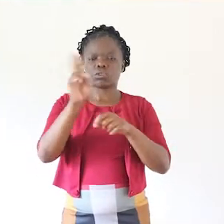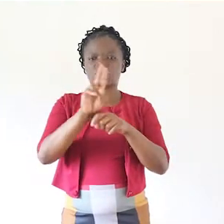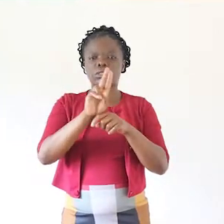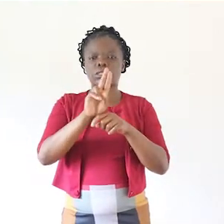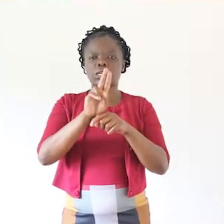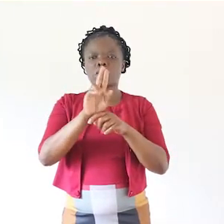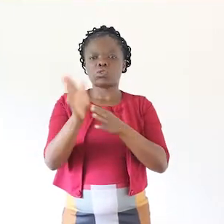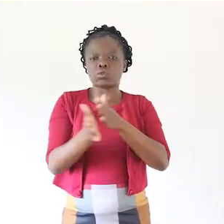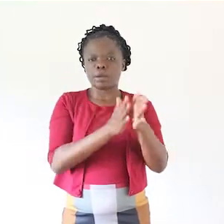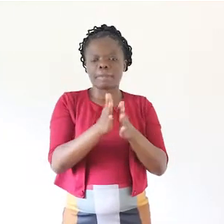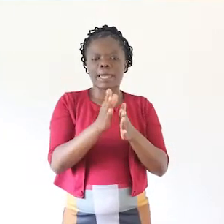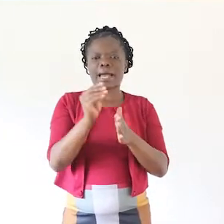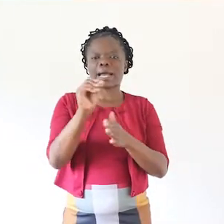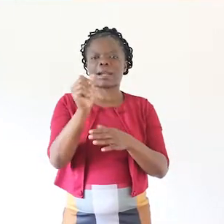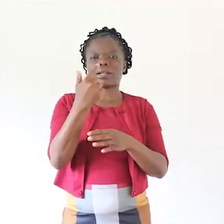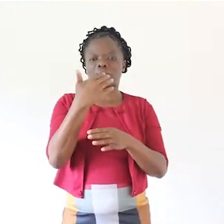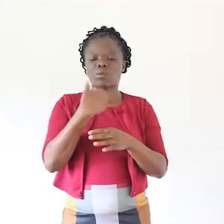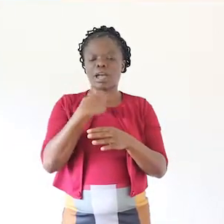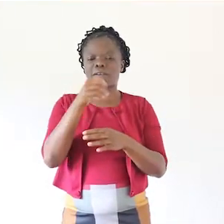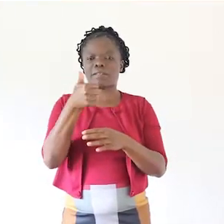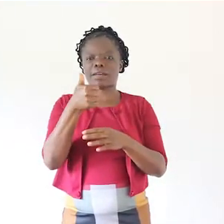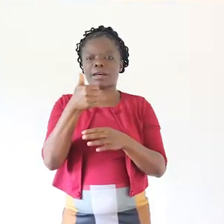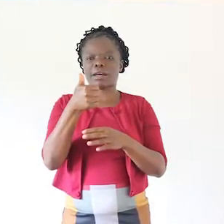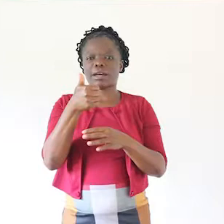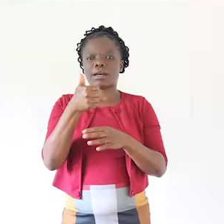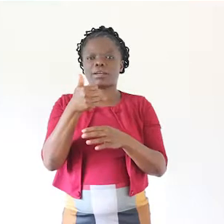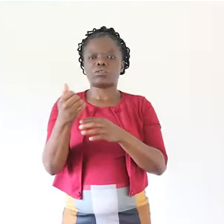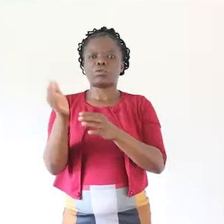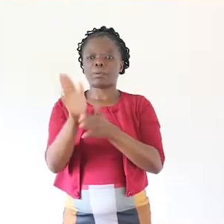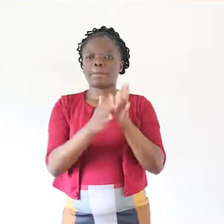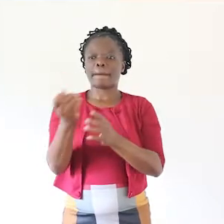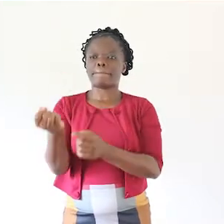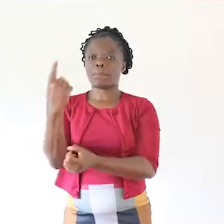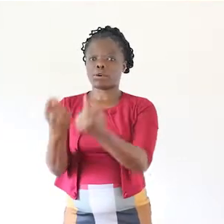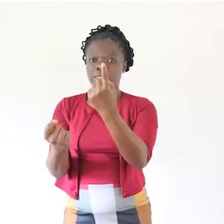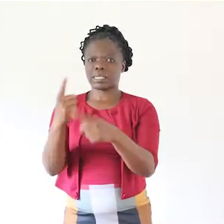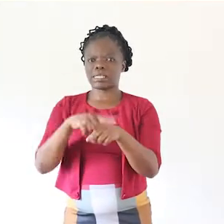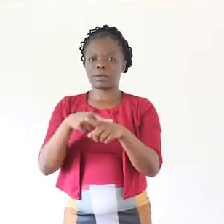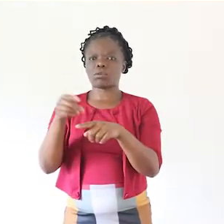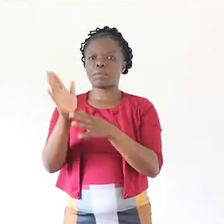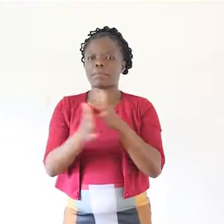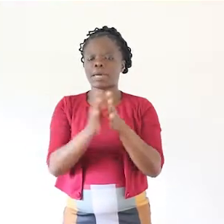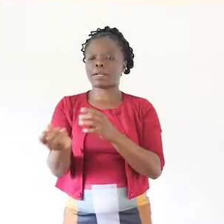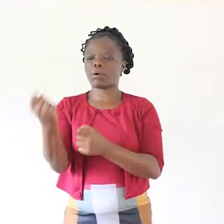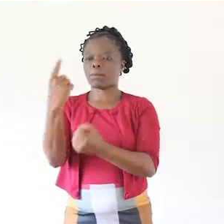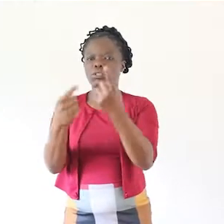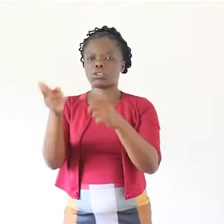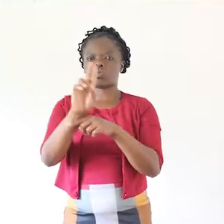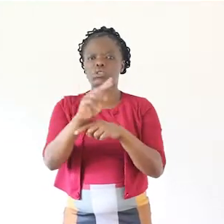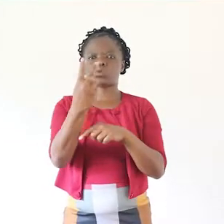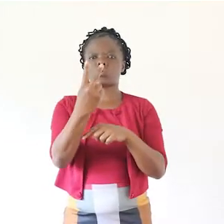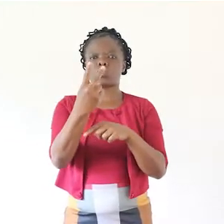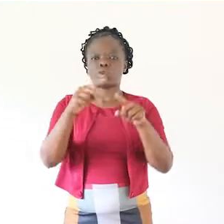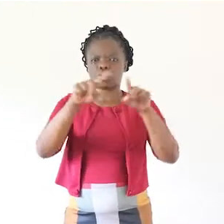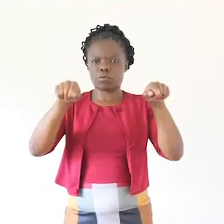to prepare groundnuts. We have other sufurias aside for preparing popcorns. And while preparing popcorns, we use 2 sufurias